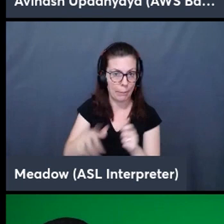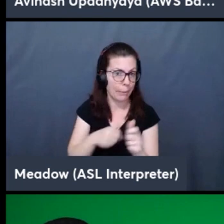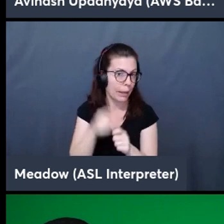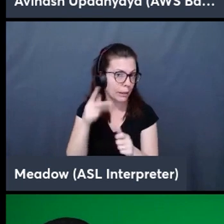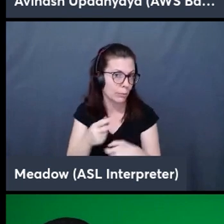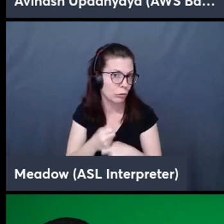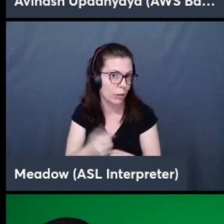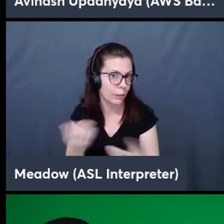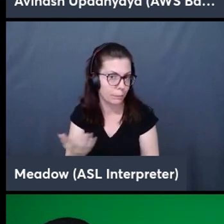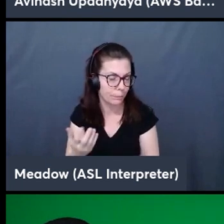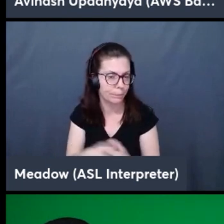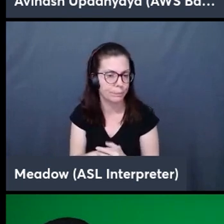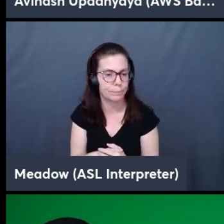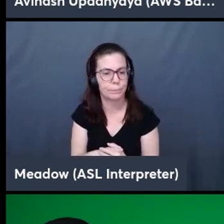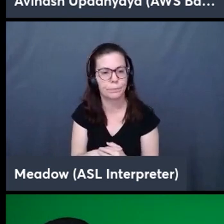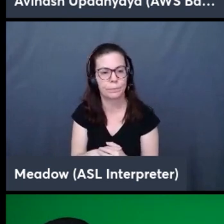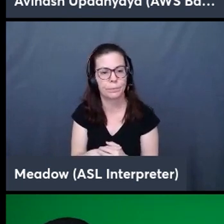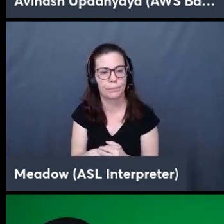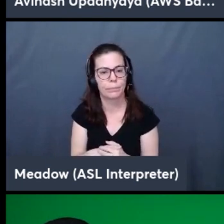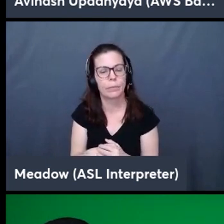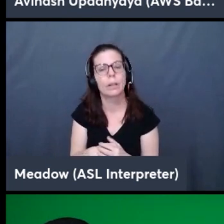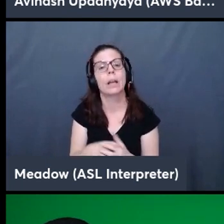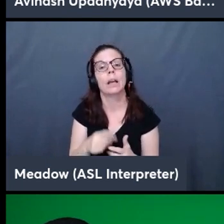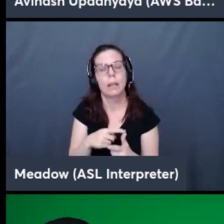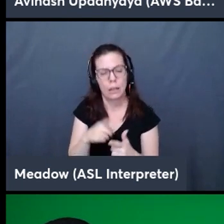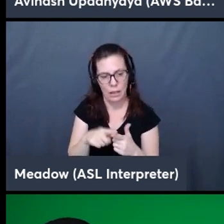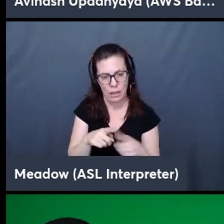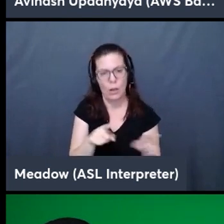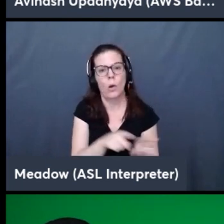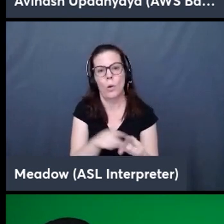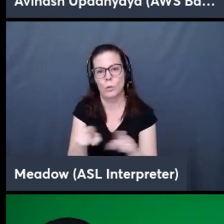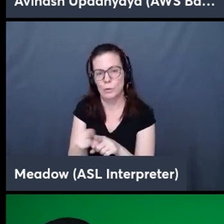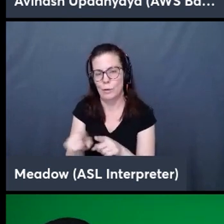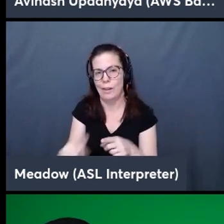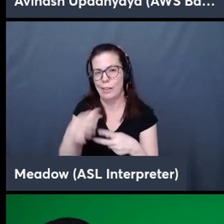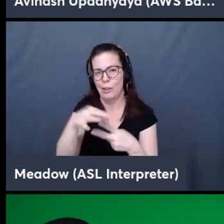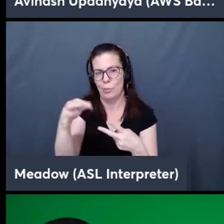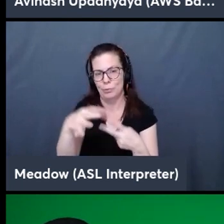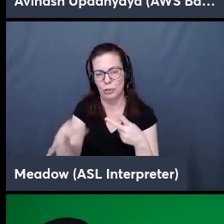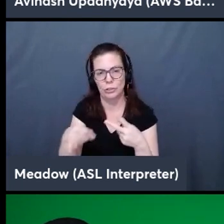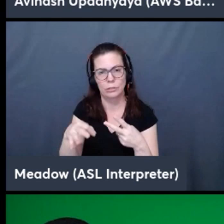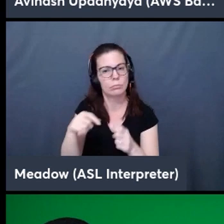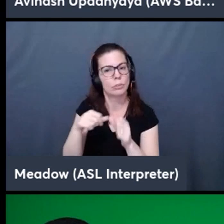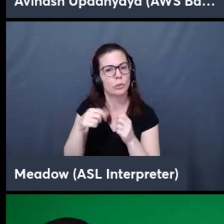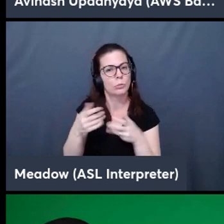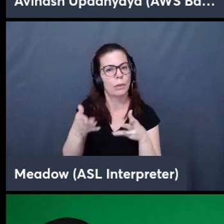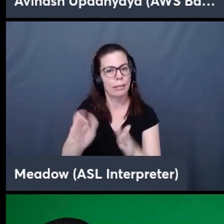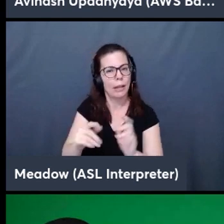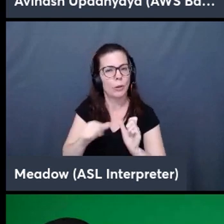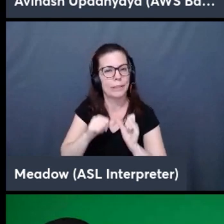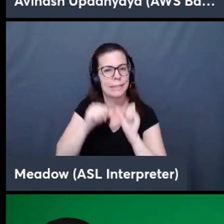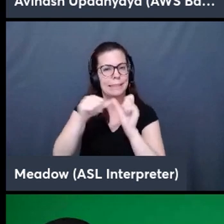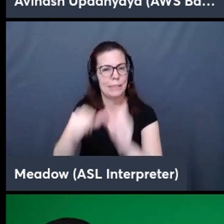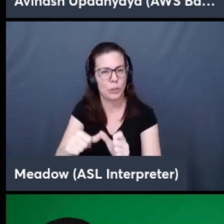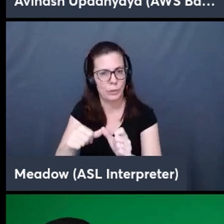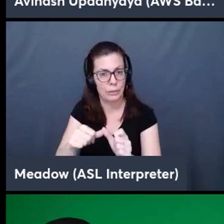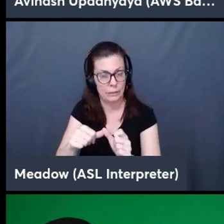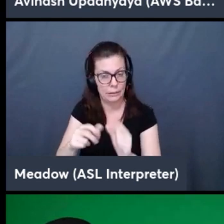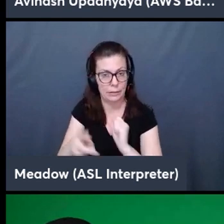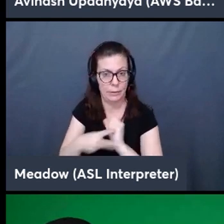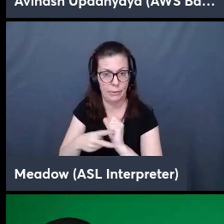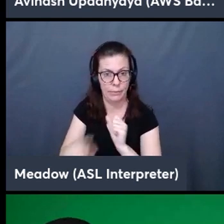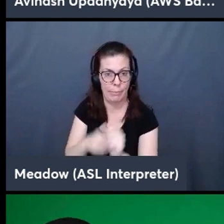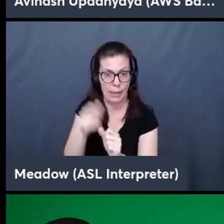created? And then I also have the option to enable continuous backups. So for S3,